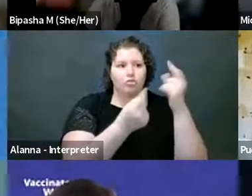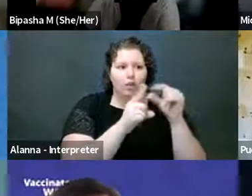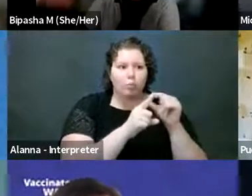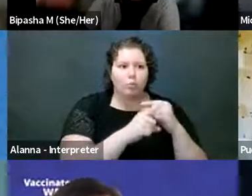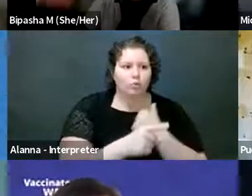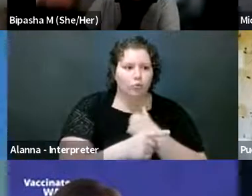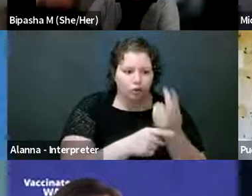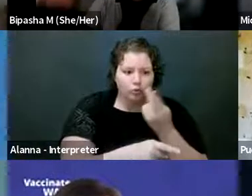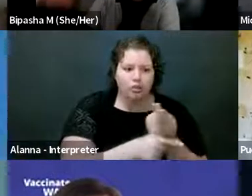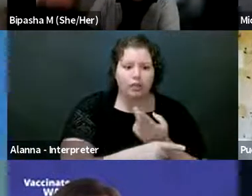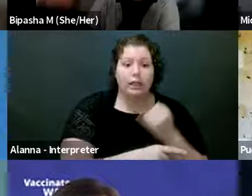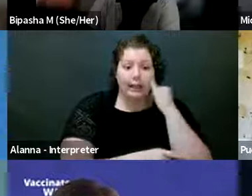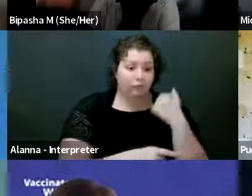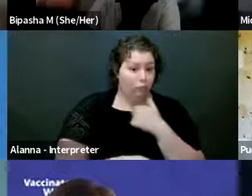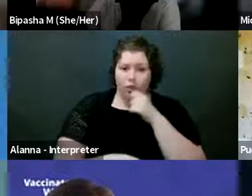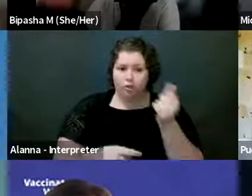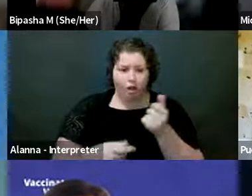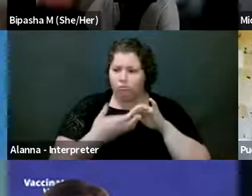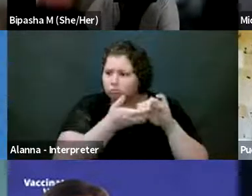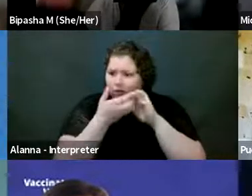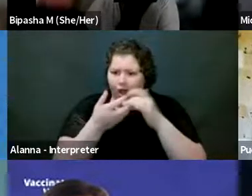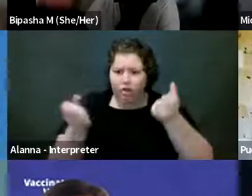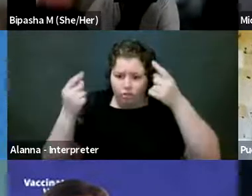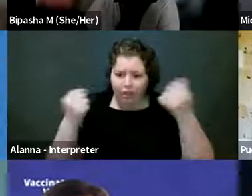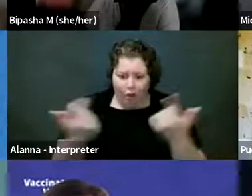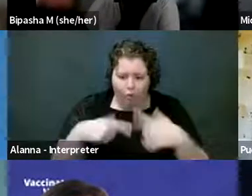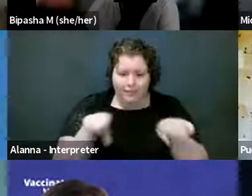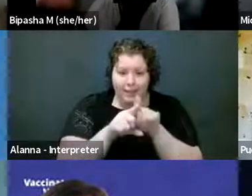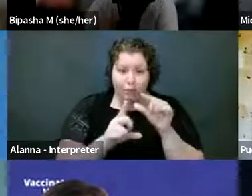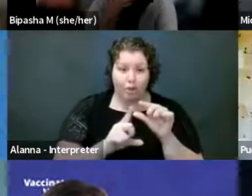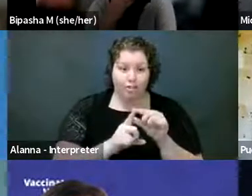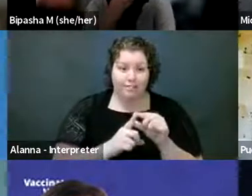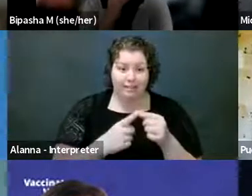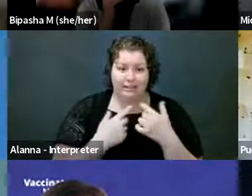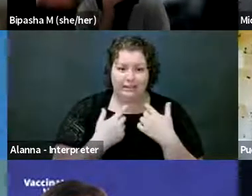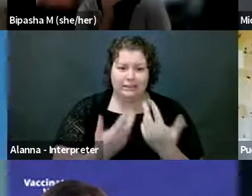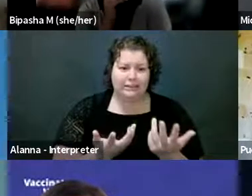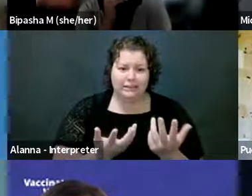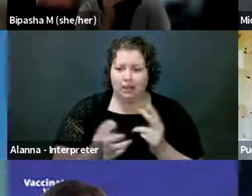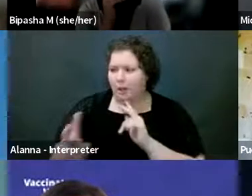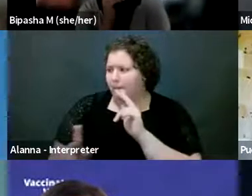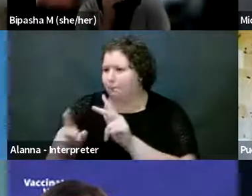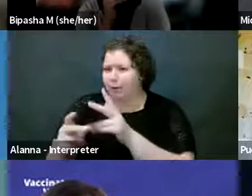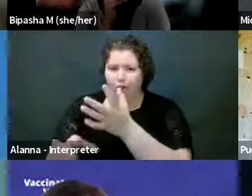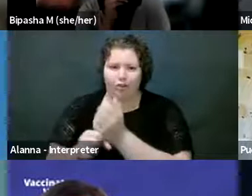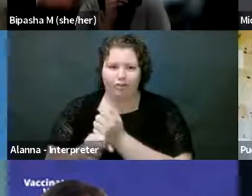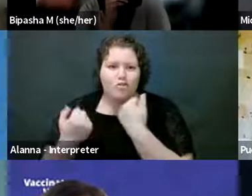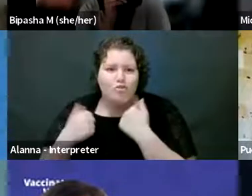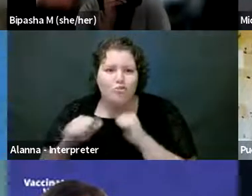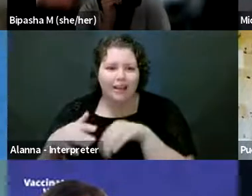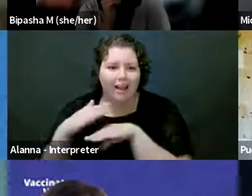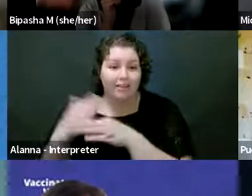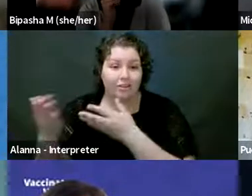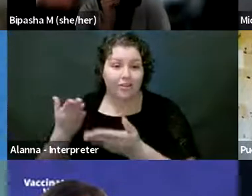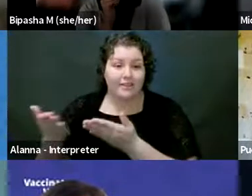If we can't all get on the same page and understand the same words, imagine for those who are receiving services, how difficult it is for